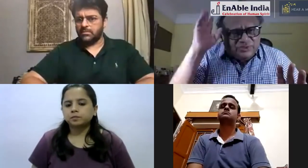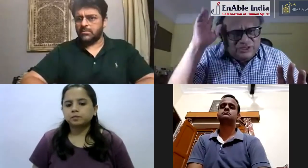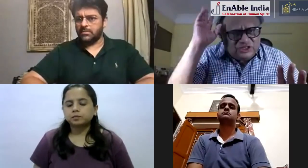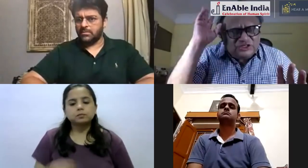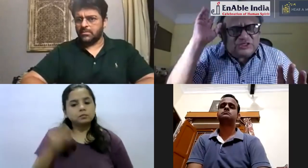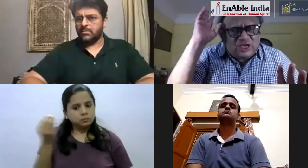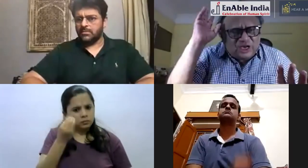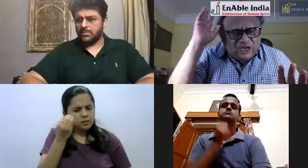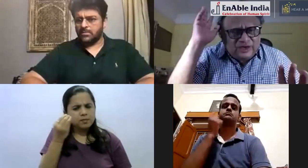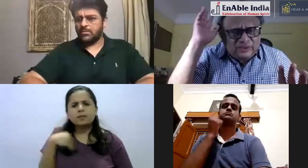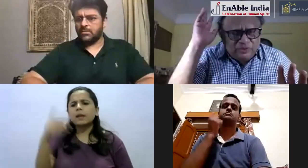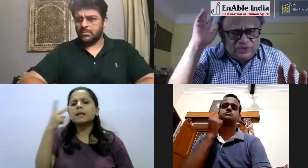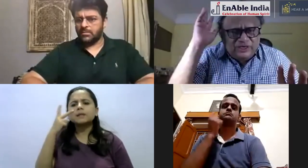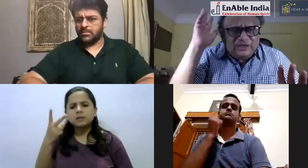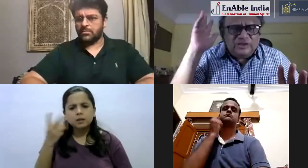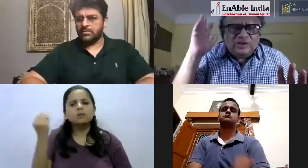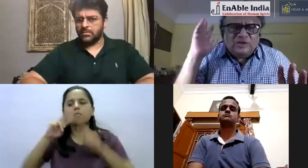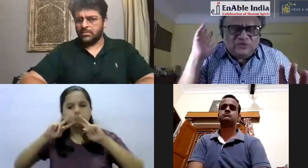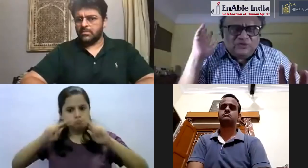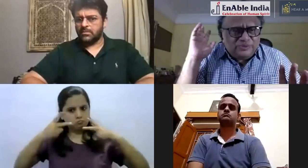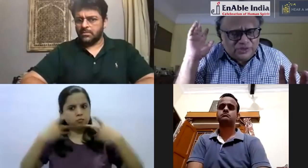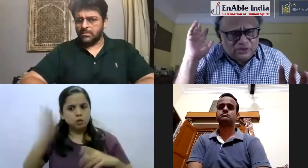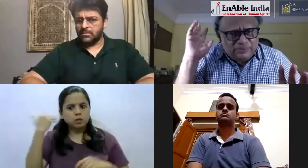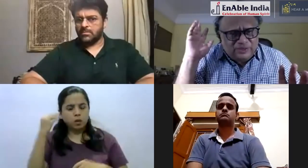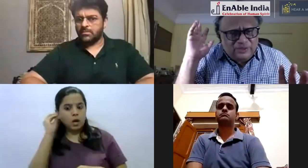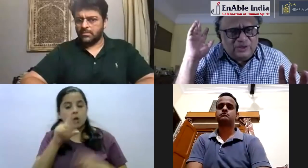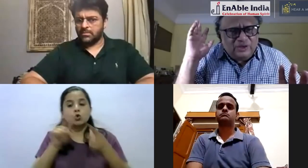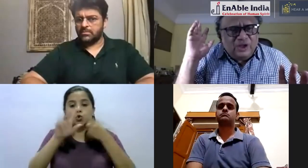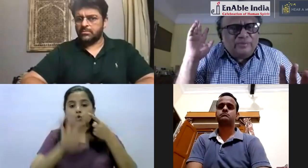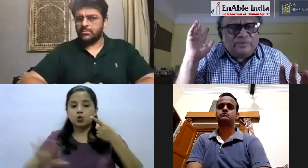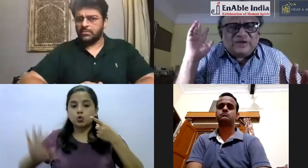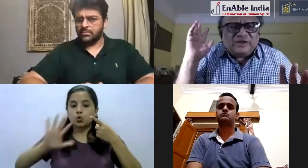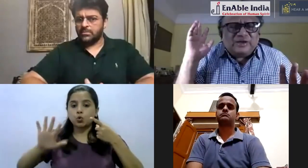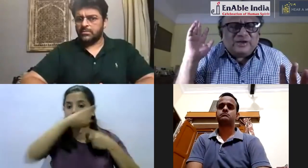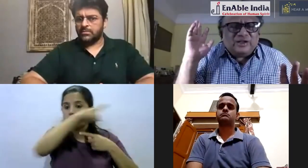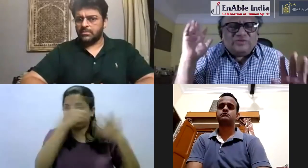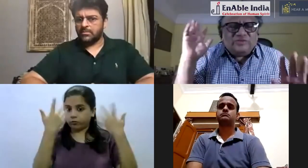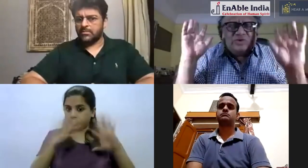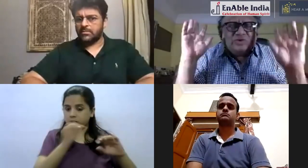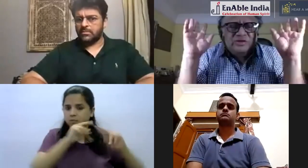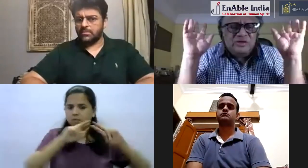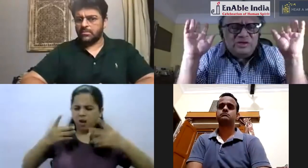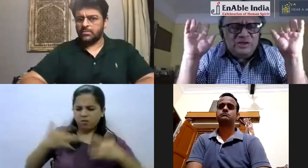Some cases are reported from Europe, but